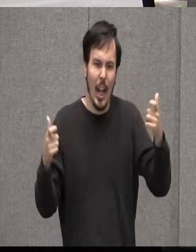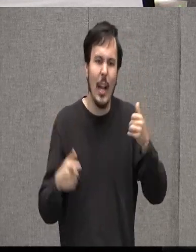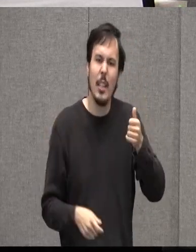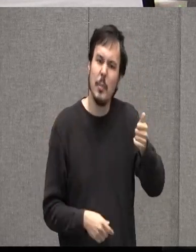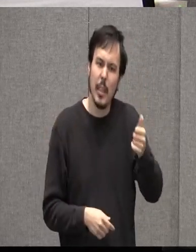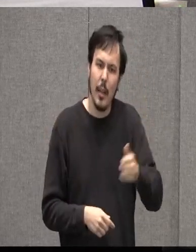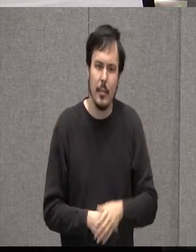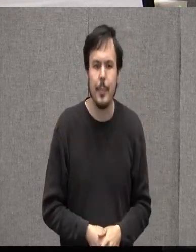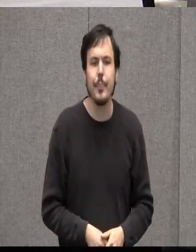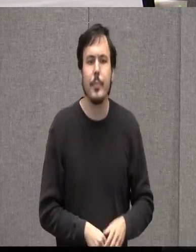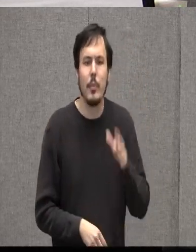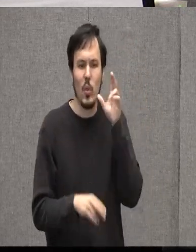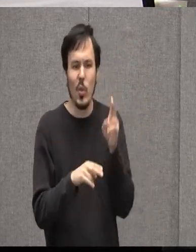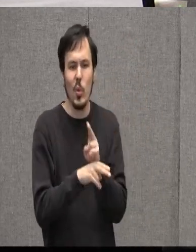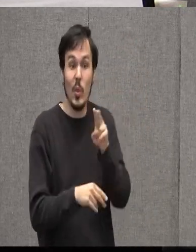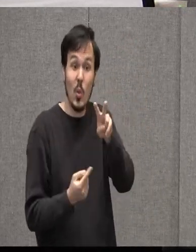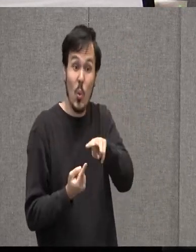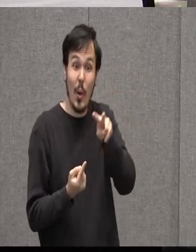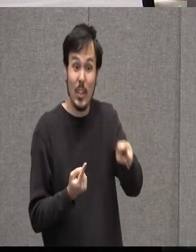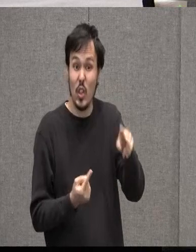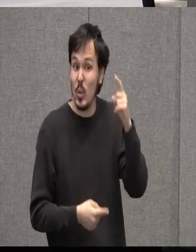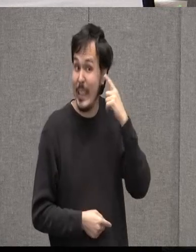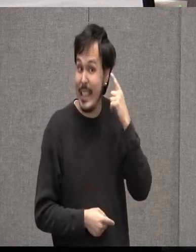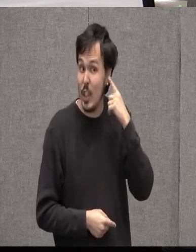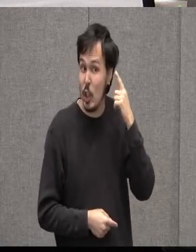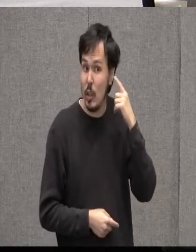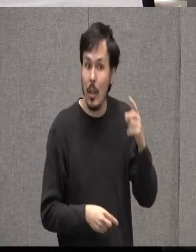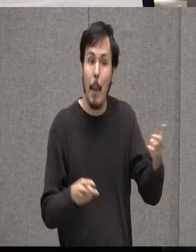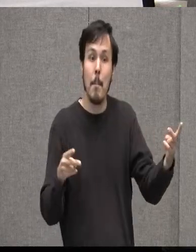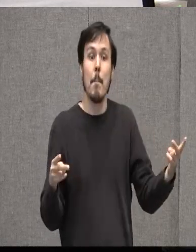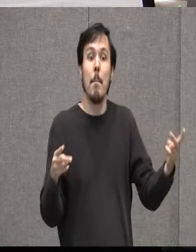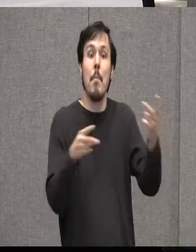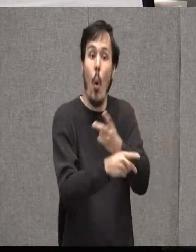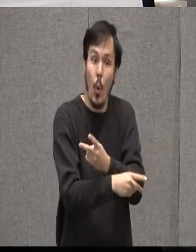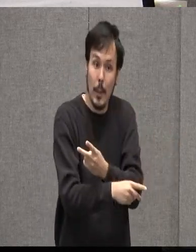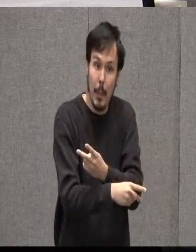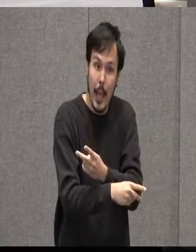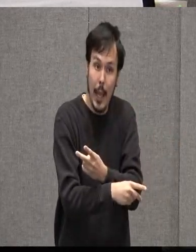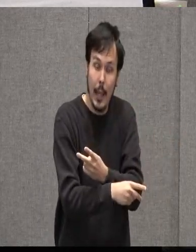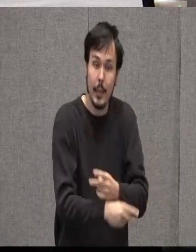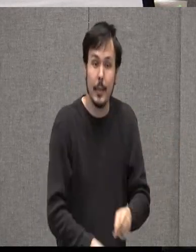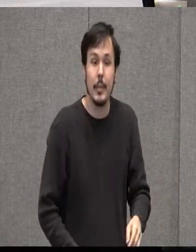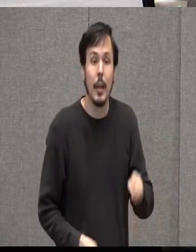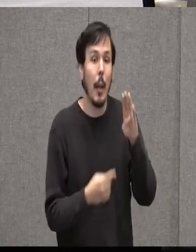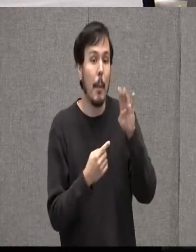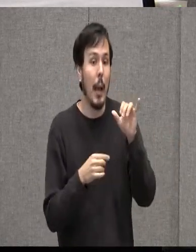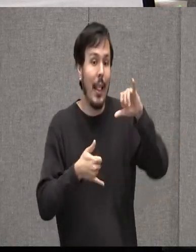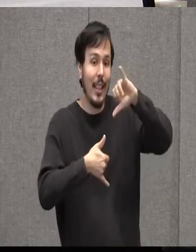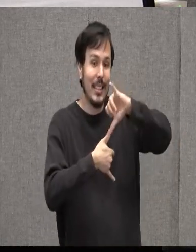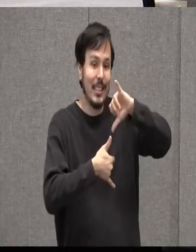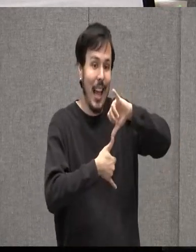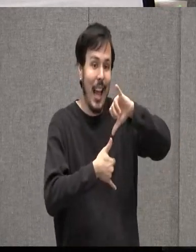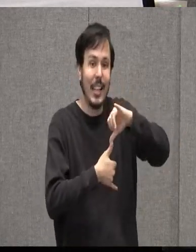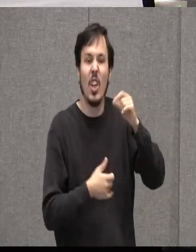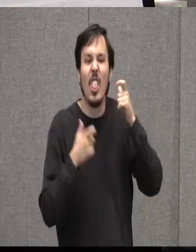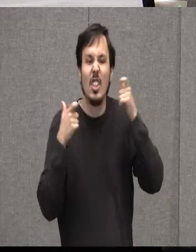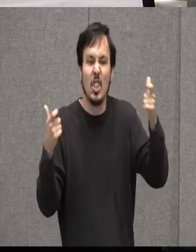And the giant's ear is 54 inches or 4.5 feet tall. There's the size, same size as